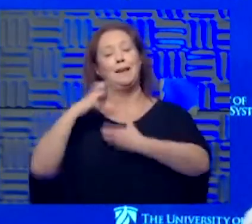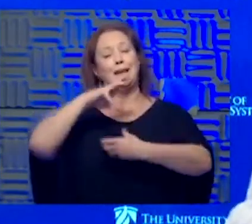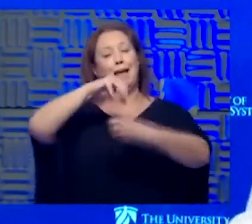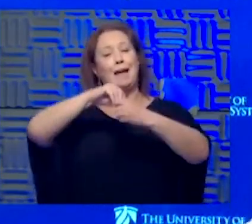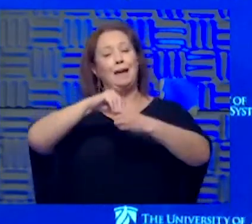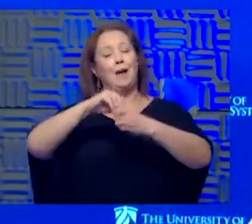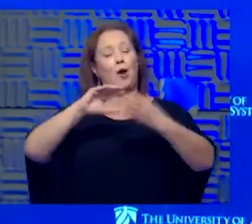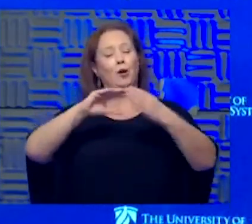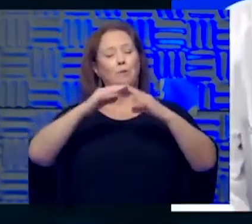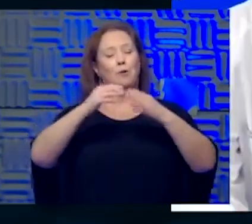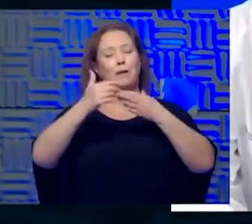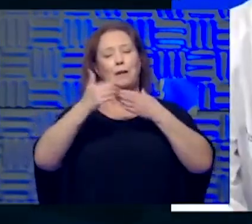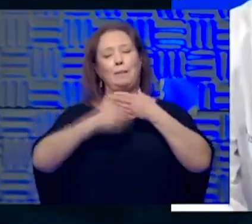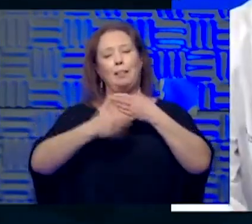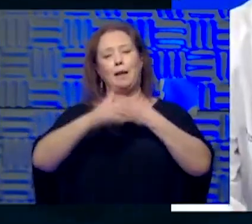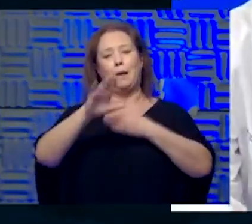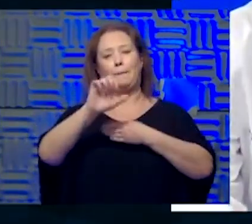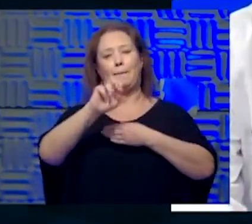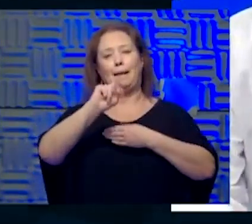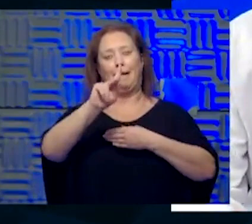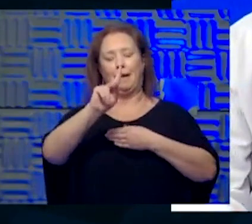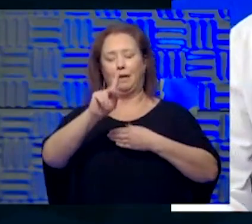because clearly, as an